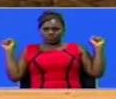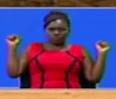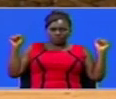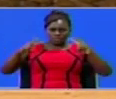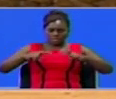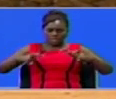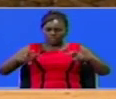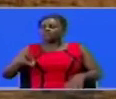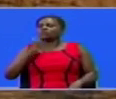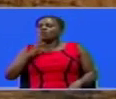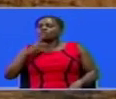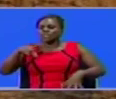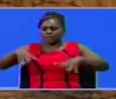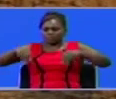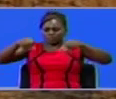search of water and pasture.